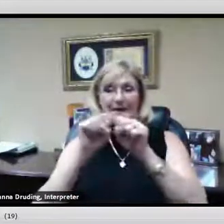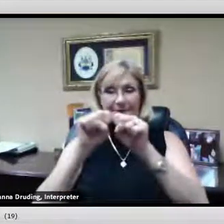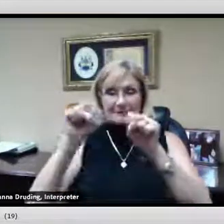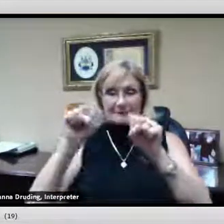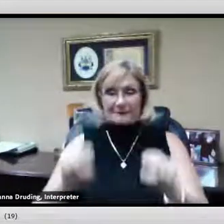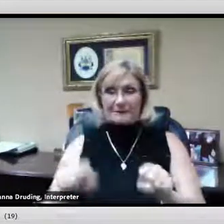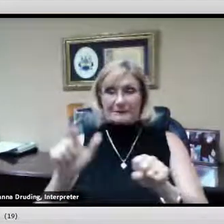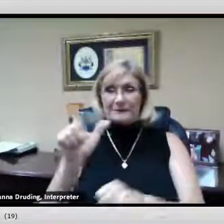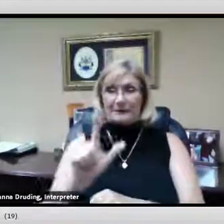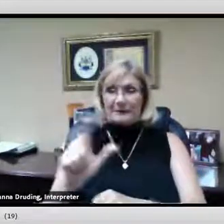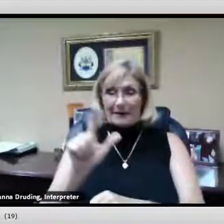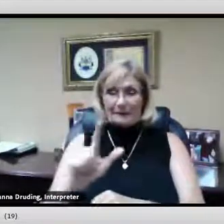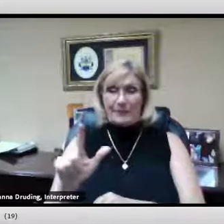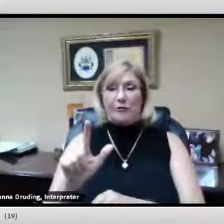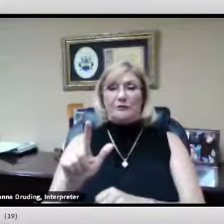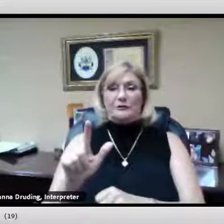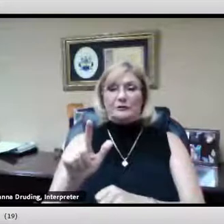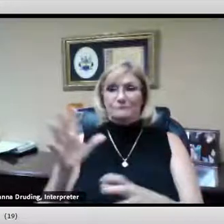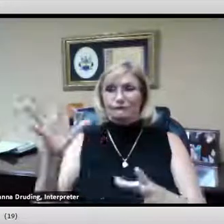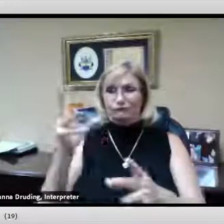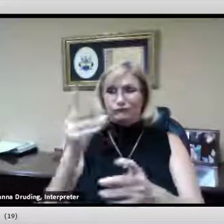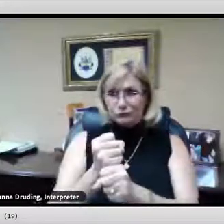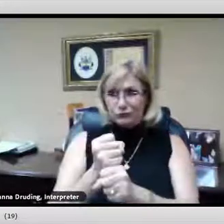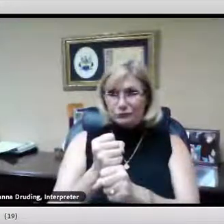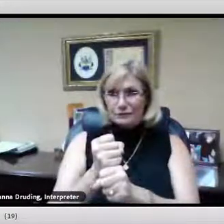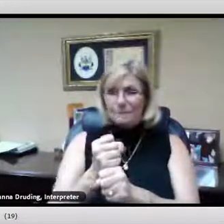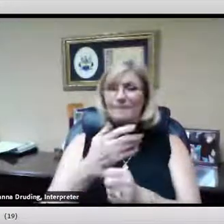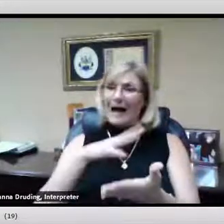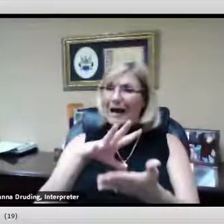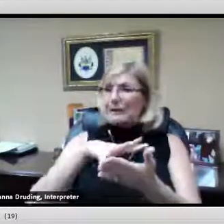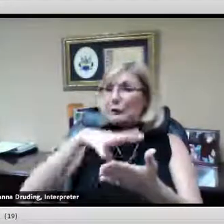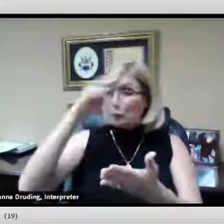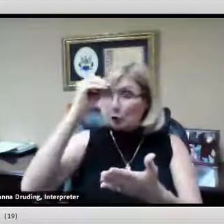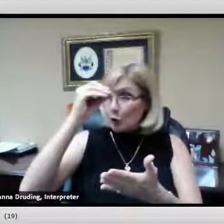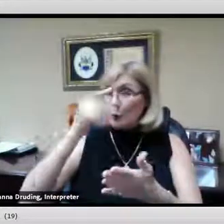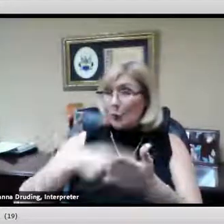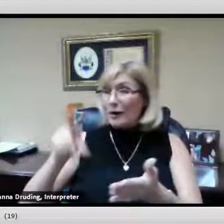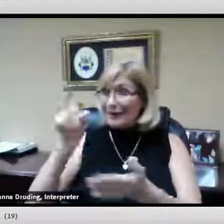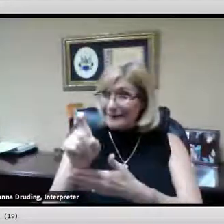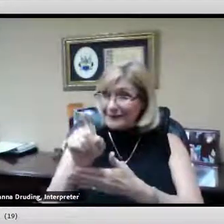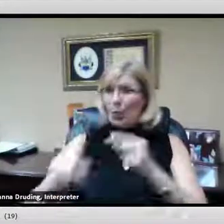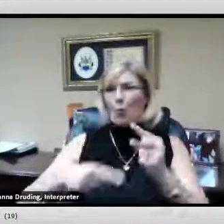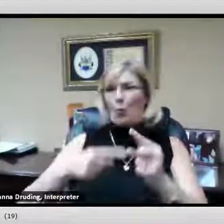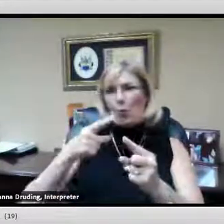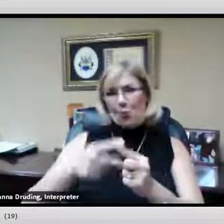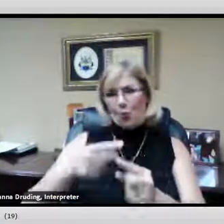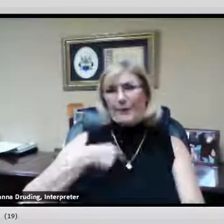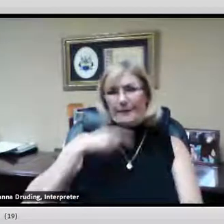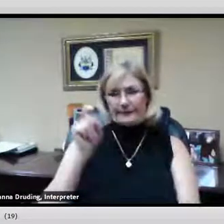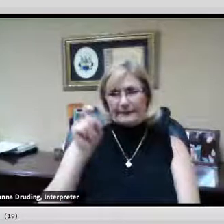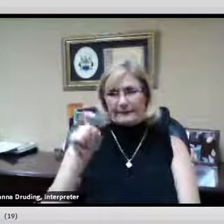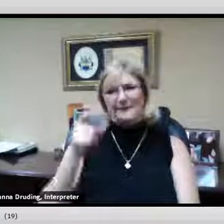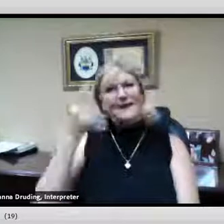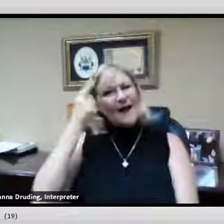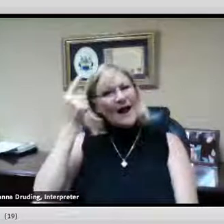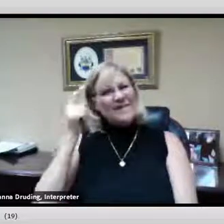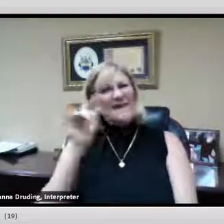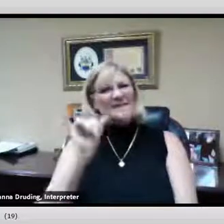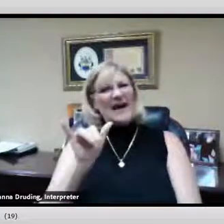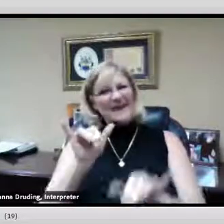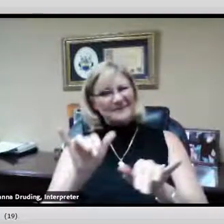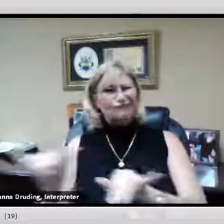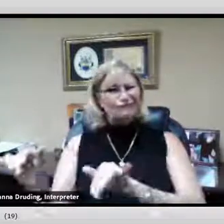librarianship experience in a nutshell. I learned what I needed when I needed to learn it, and I think that is typical. From what